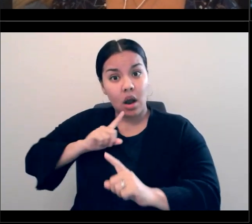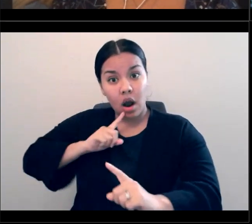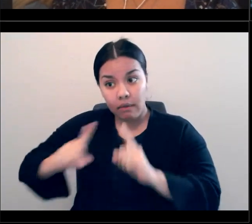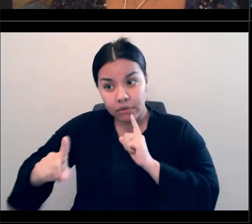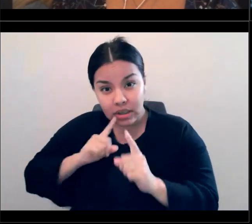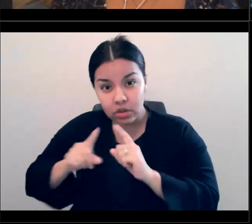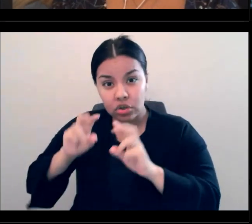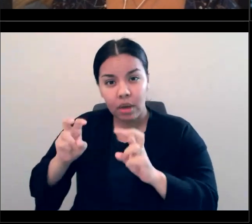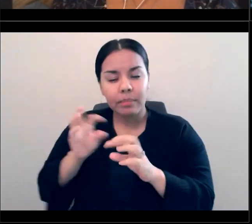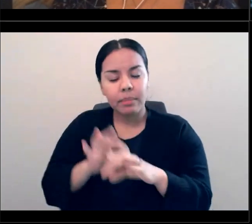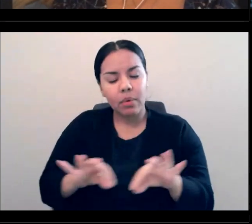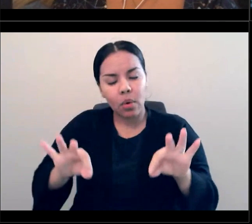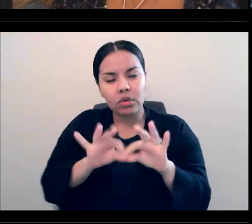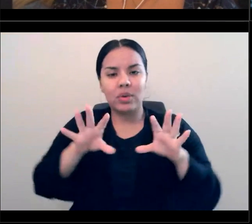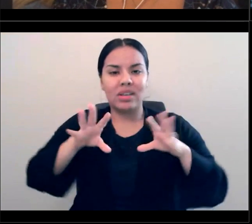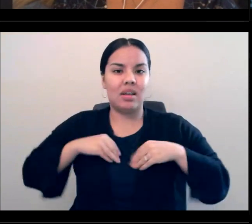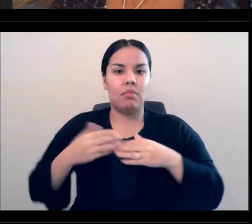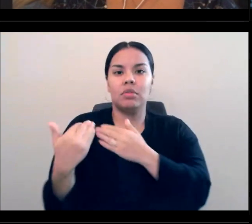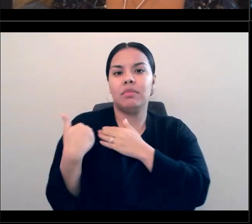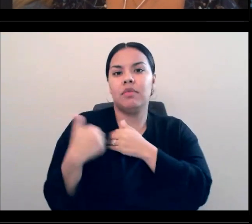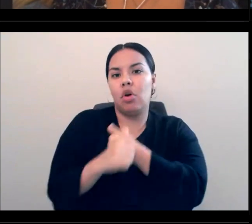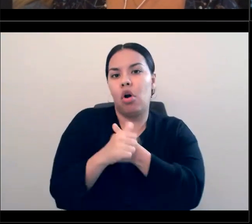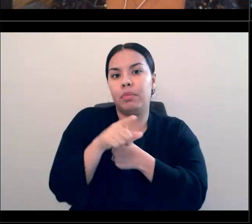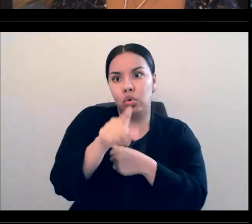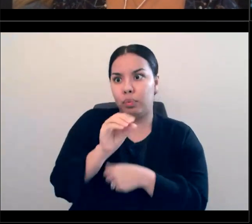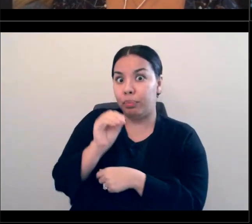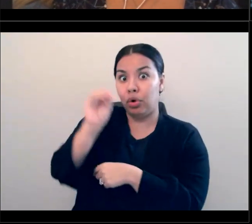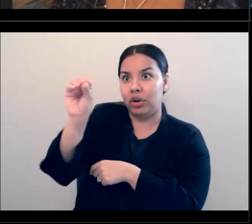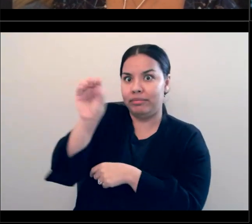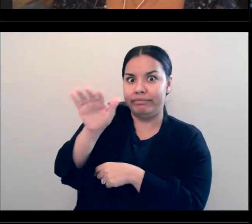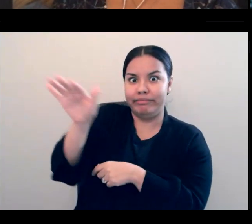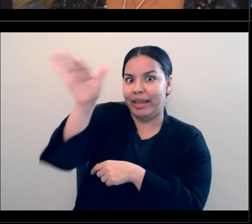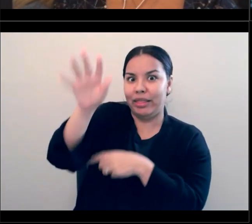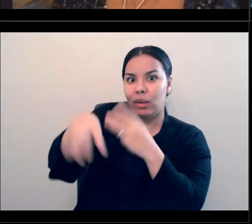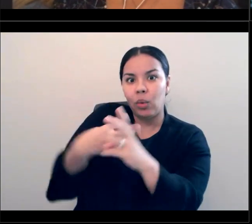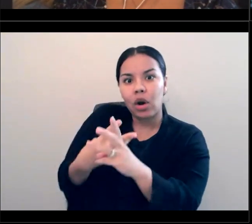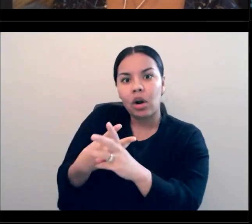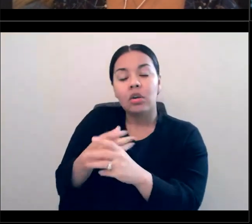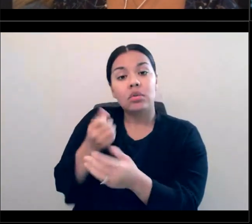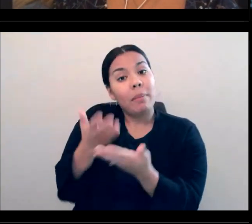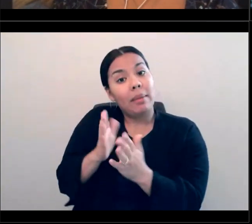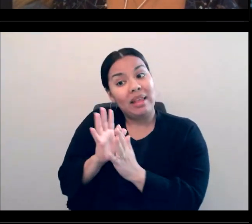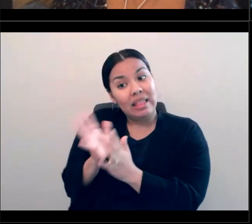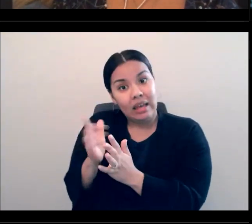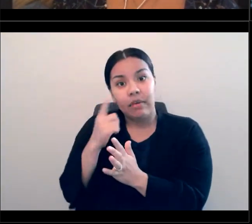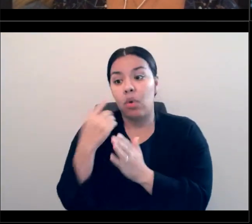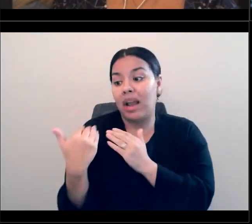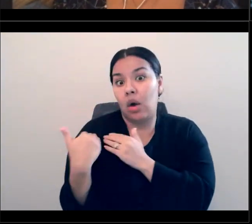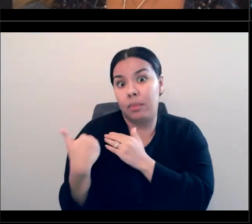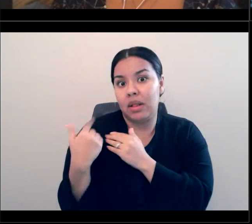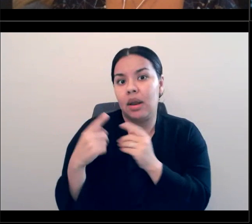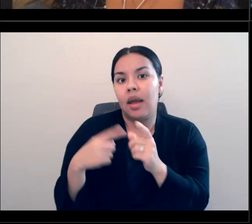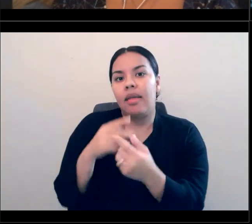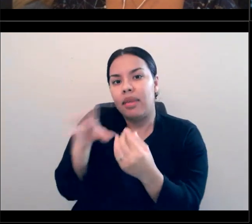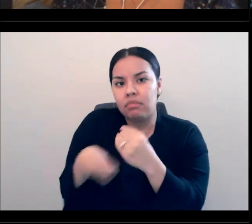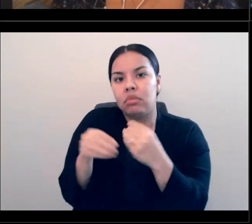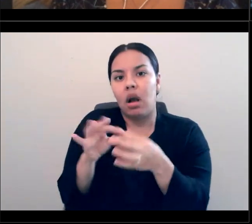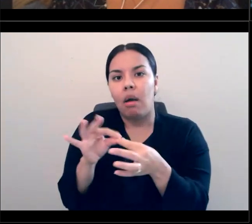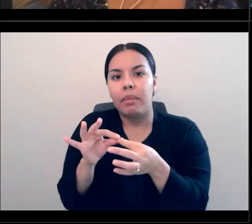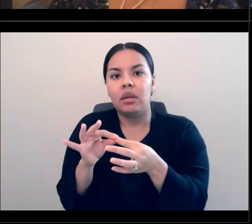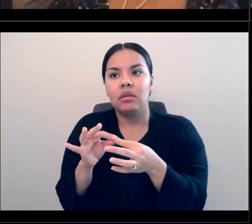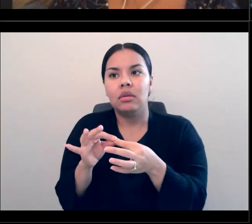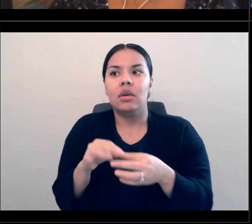for harm that you put out in the world. So the second school of thought is keep it up for accountability and comment on it and say, hey, everyone, FYI, this